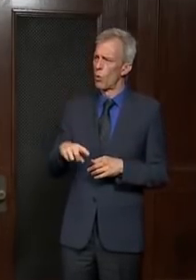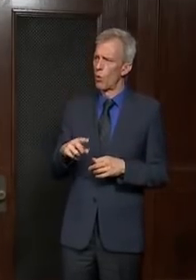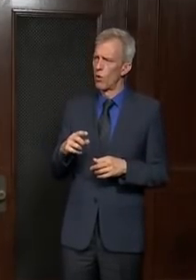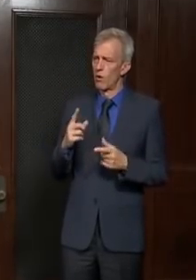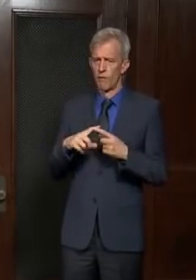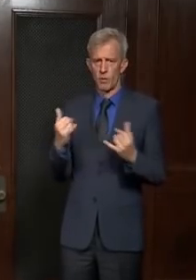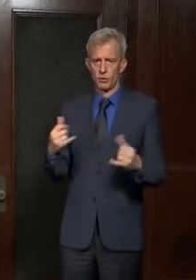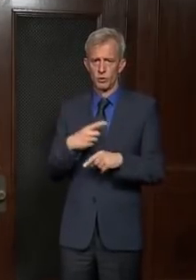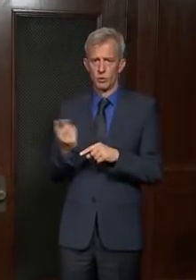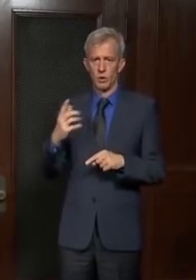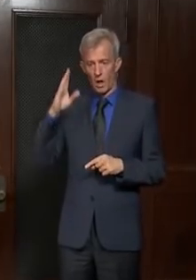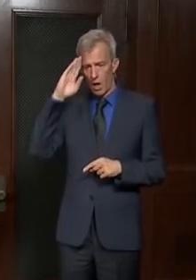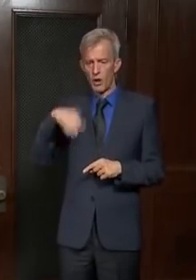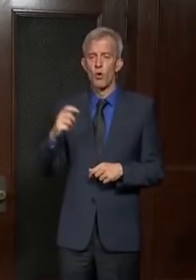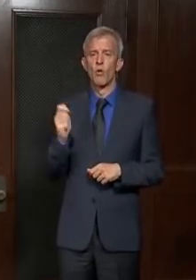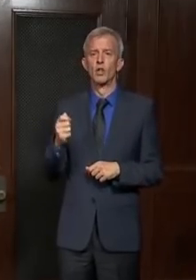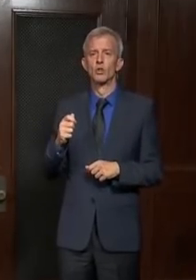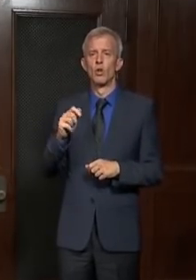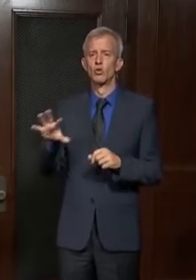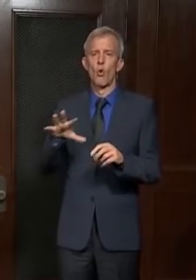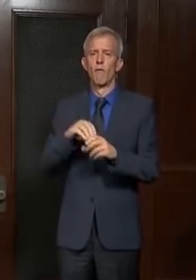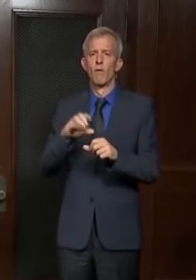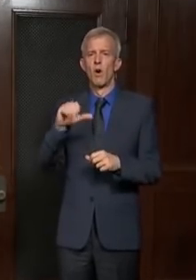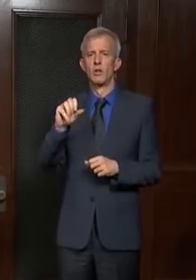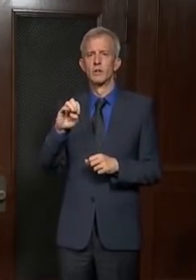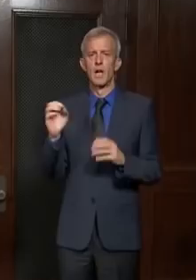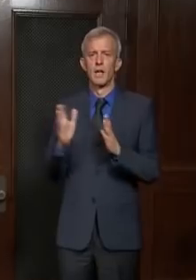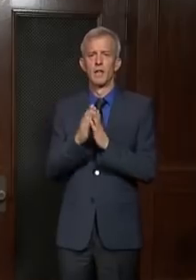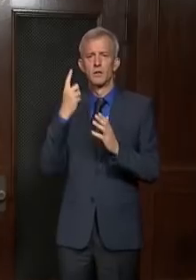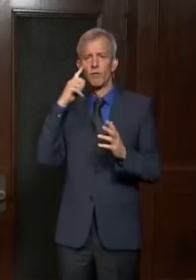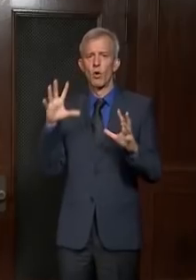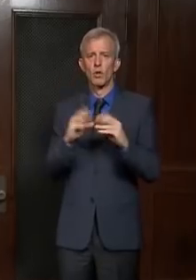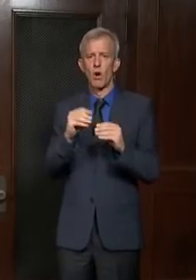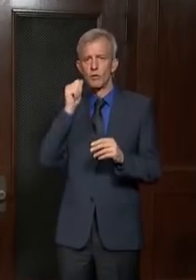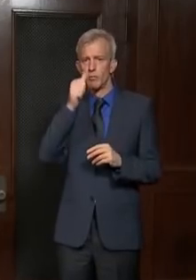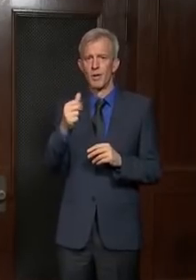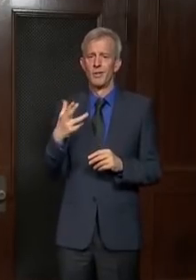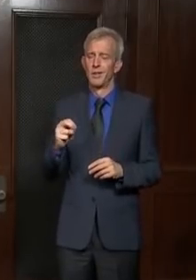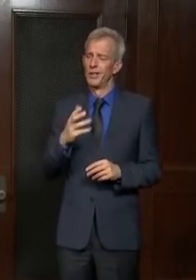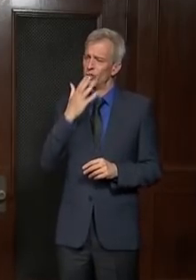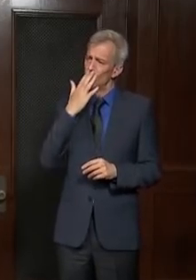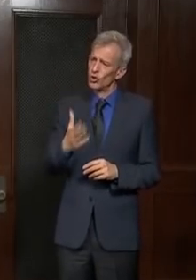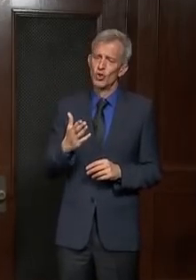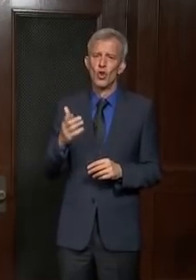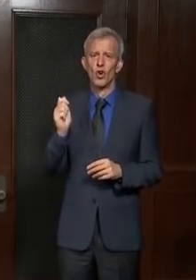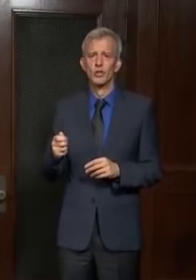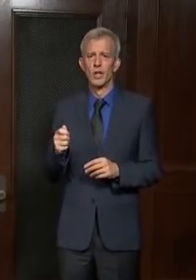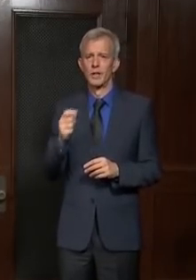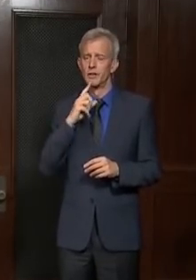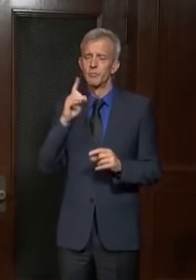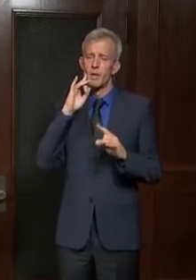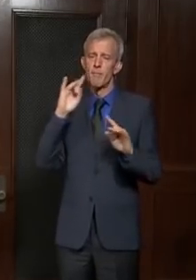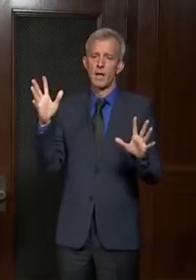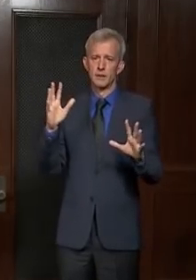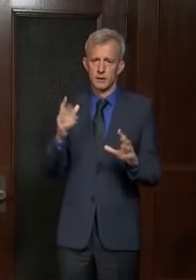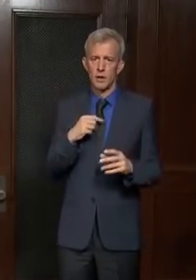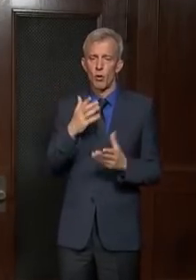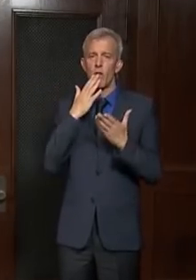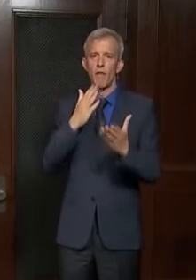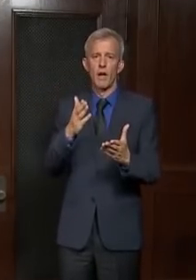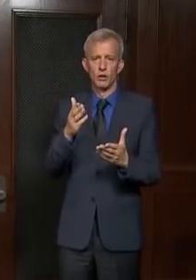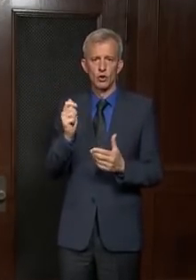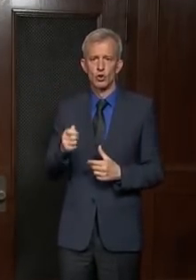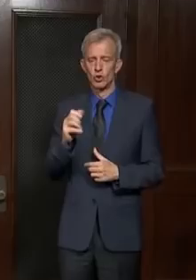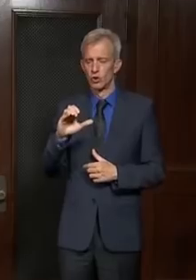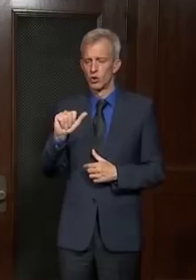overall case has asked for a conference tomorrow. He's a great judge. Judge Carter has been just amazing. I want to thank him publicly.